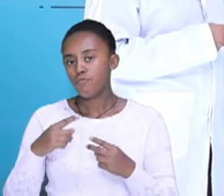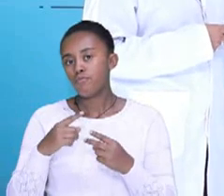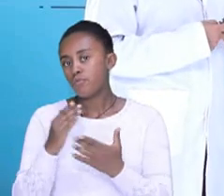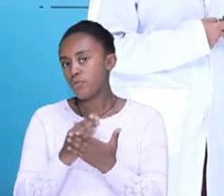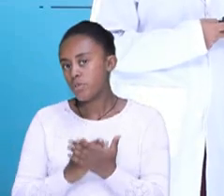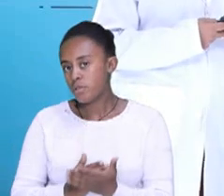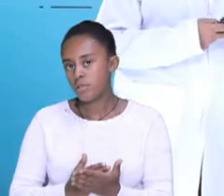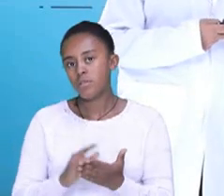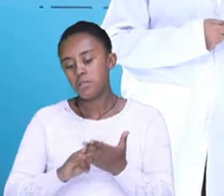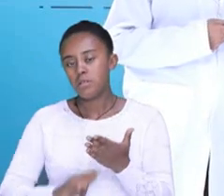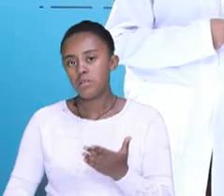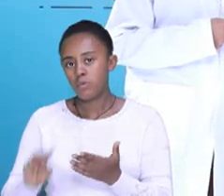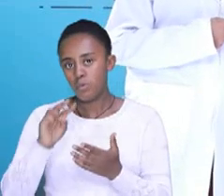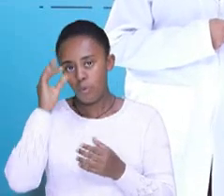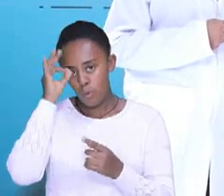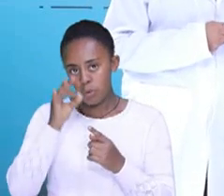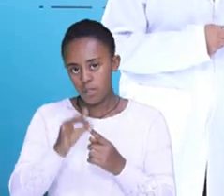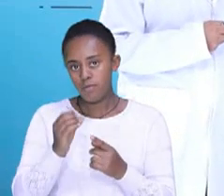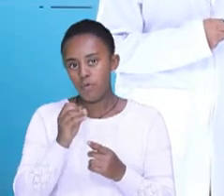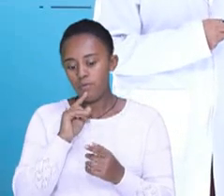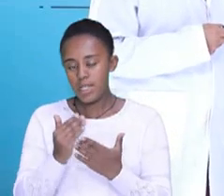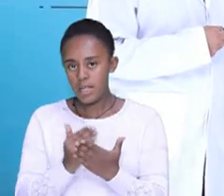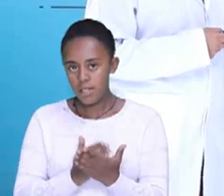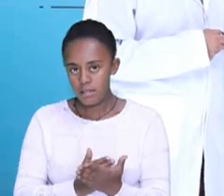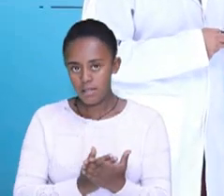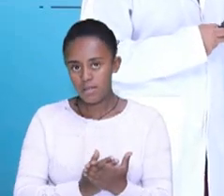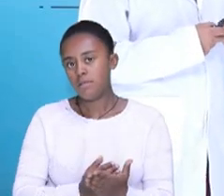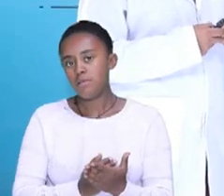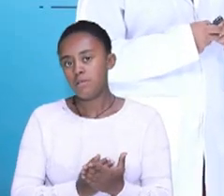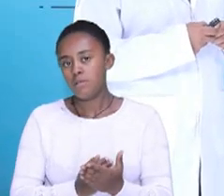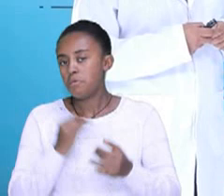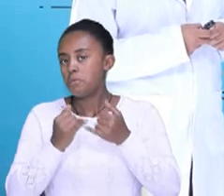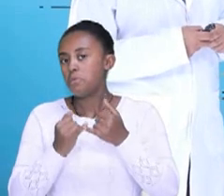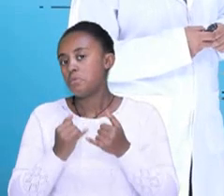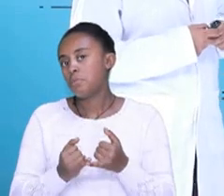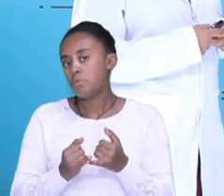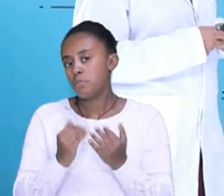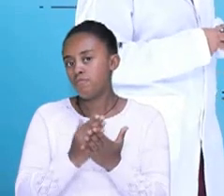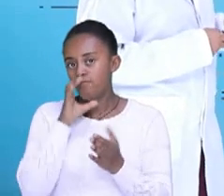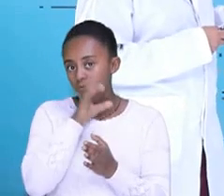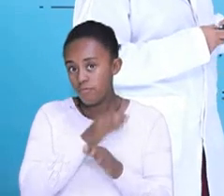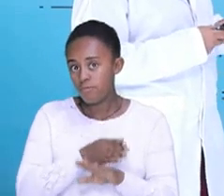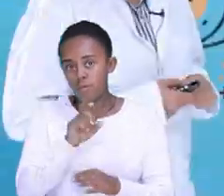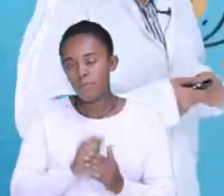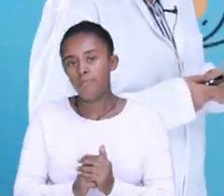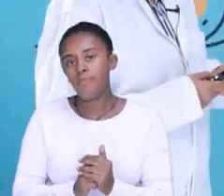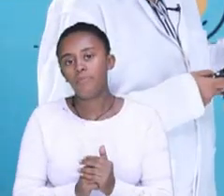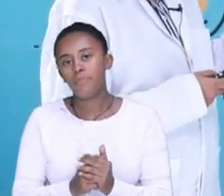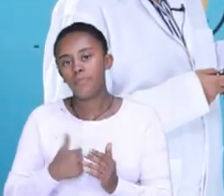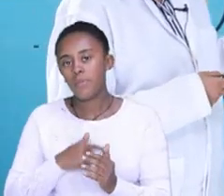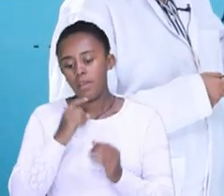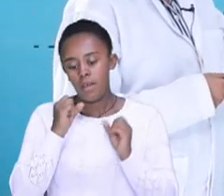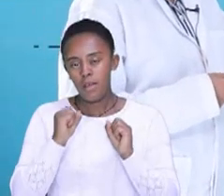the objectives of the lesson. At the end of this section, students, you should have